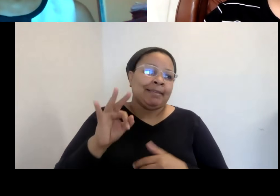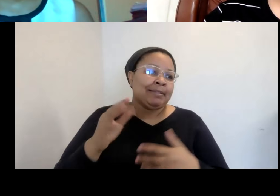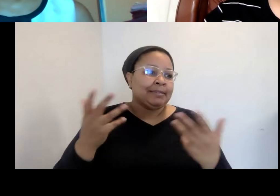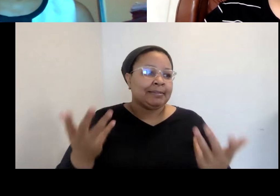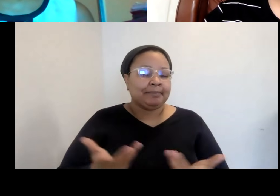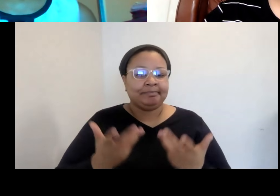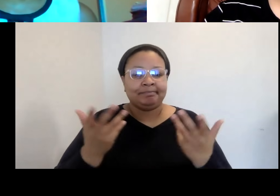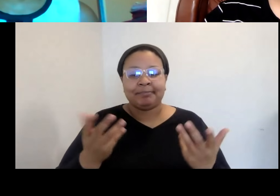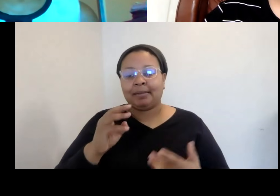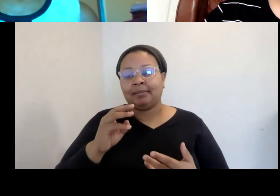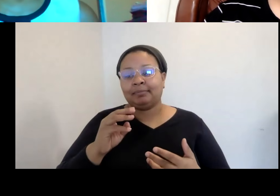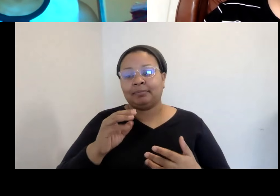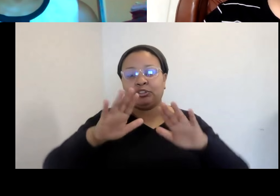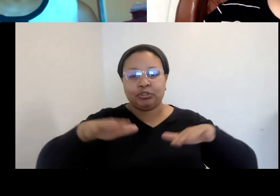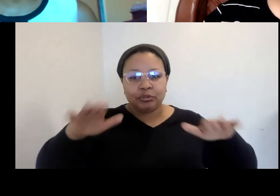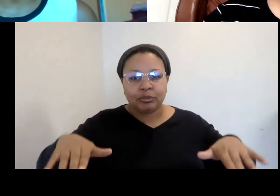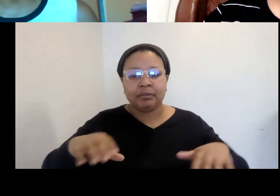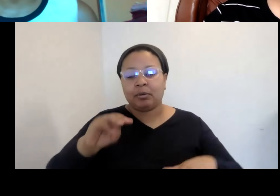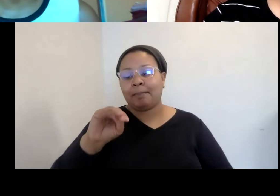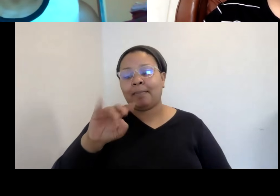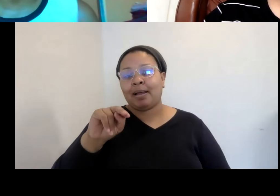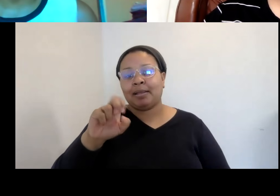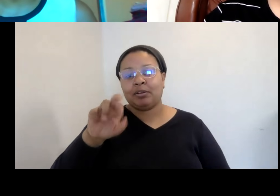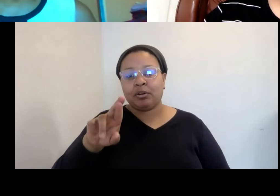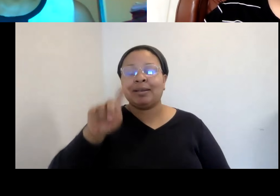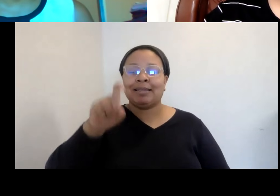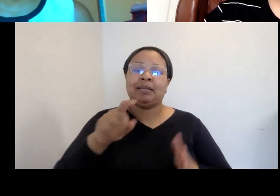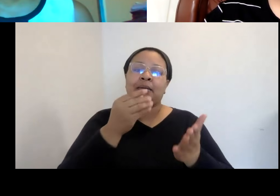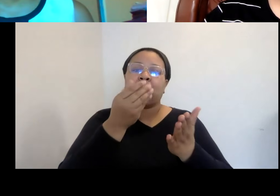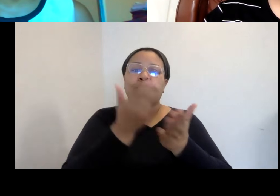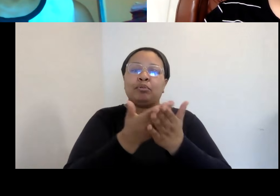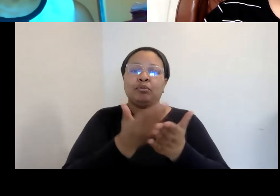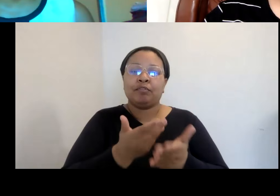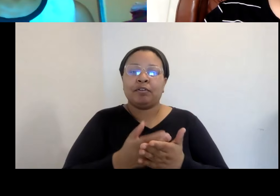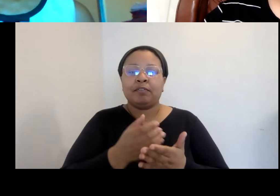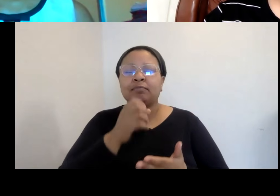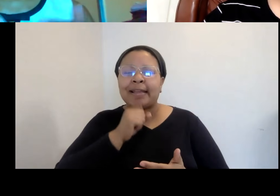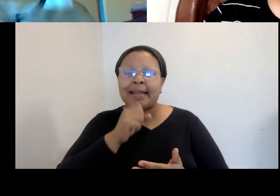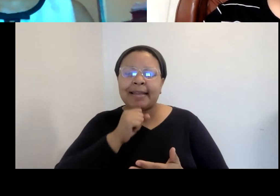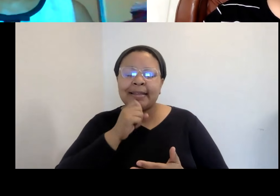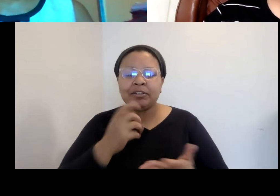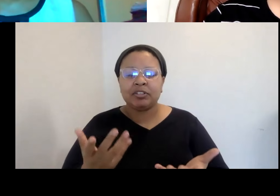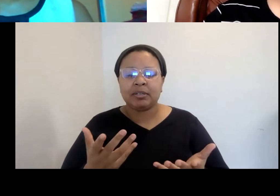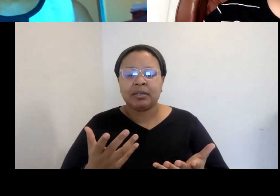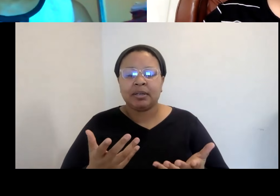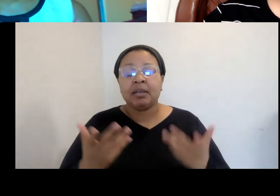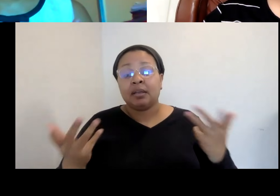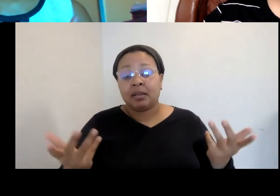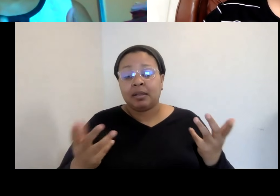have a minor like that, they're going to need proof of how old the individual is. Not saying